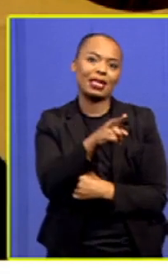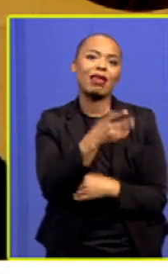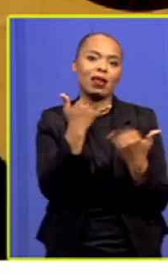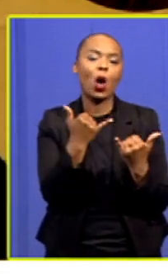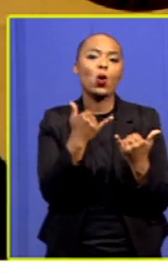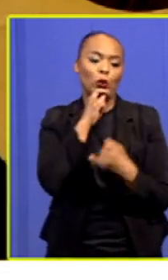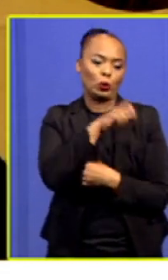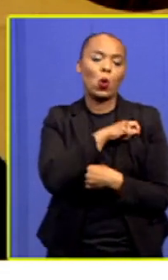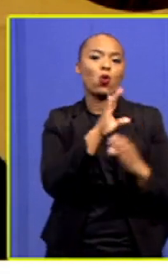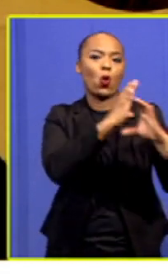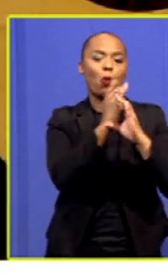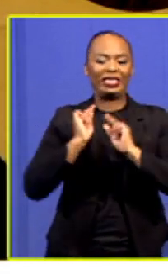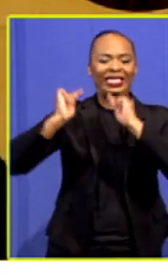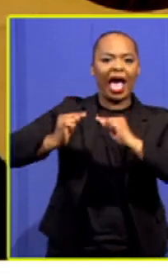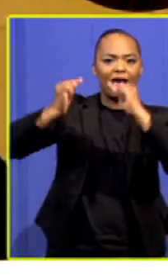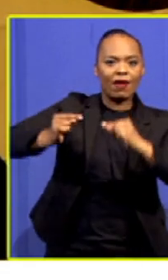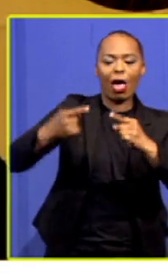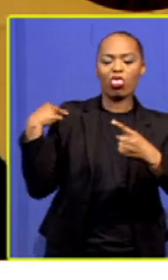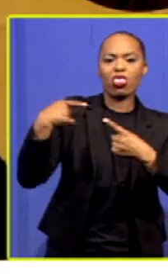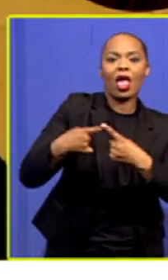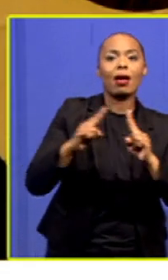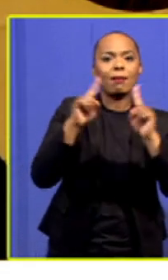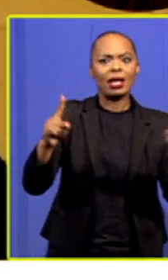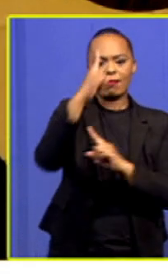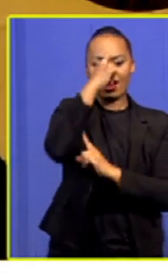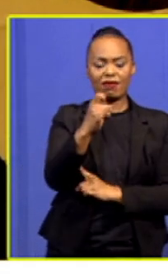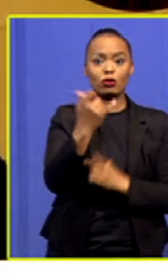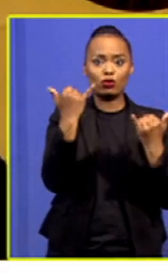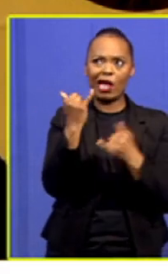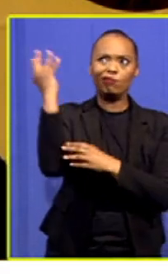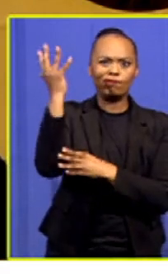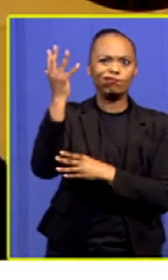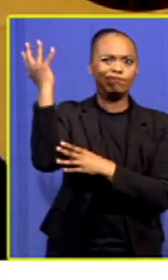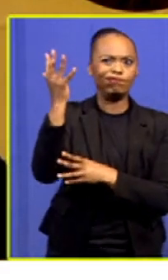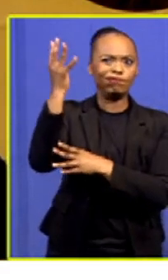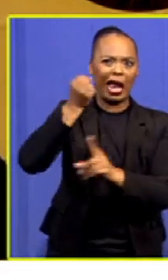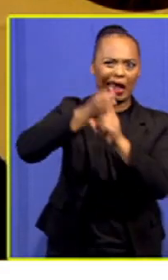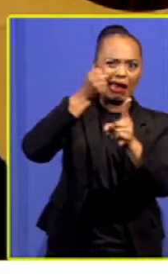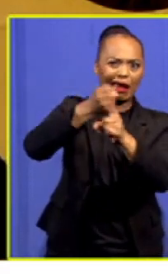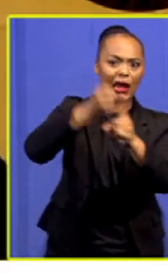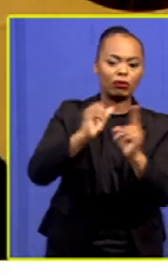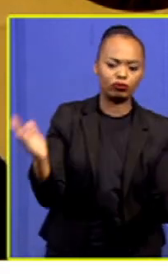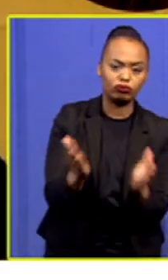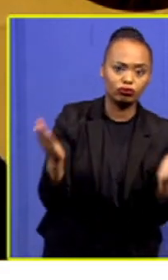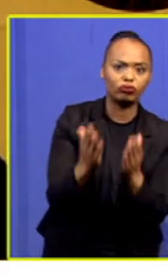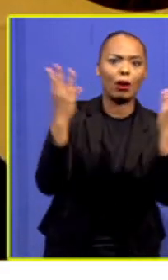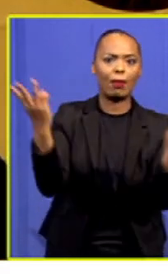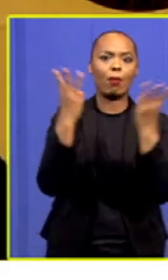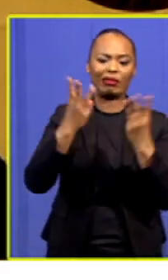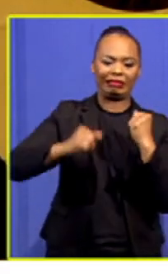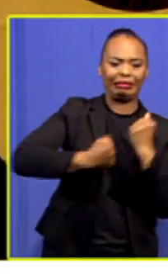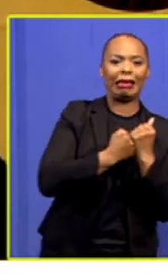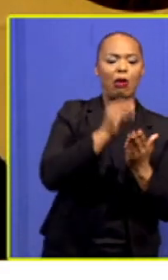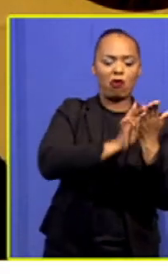suffering. But today they believe that, the message that they have, or the message that they are going to use to convince people, it will yield good